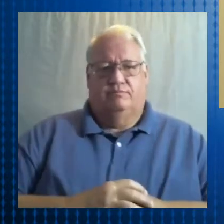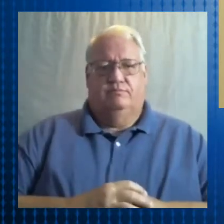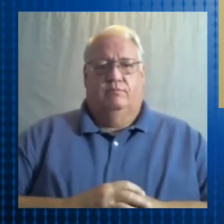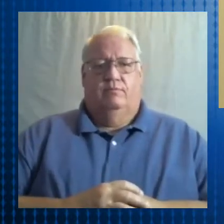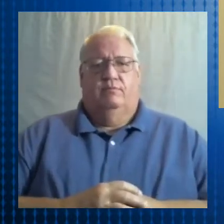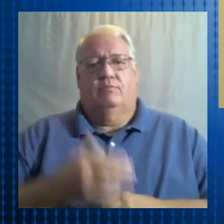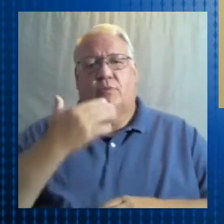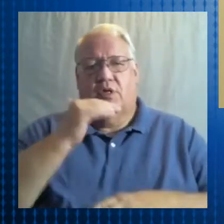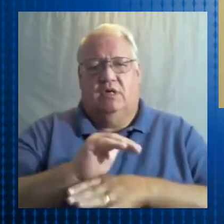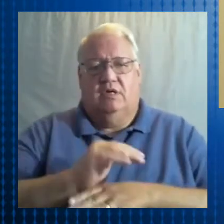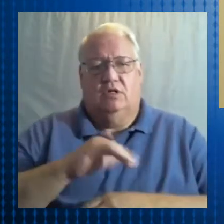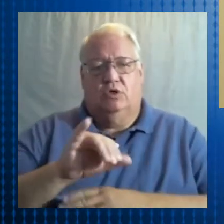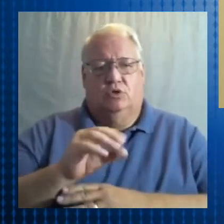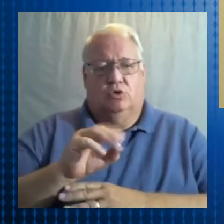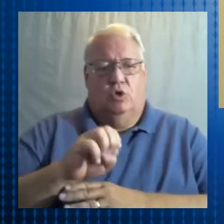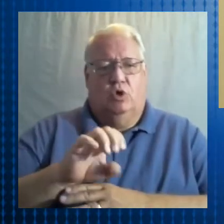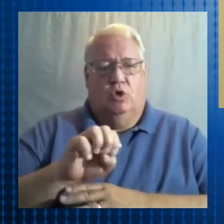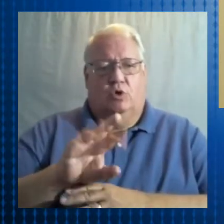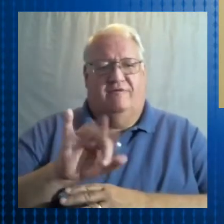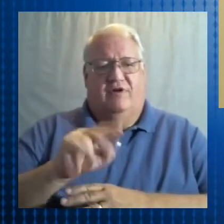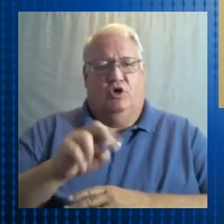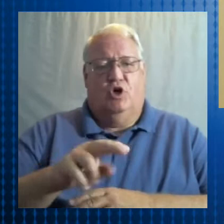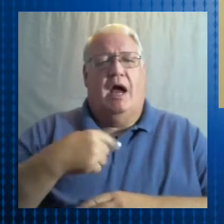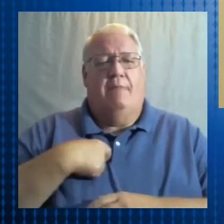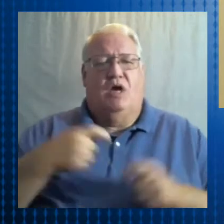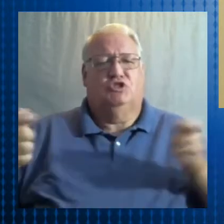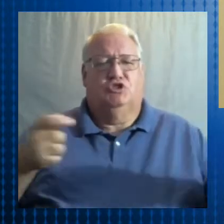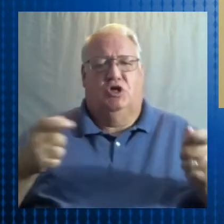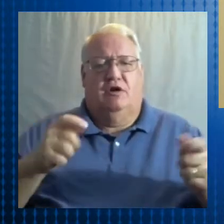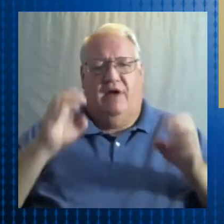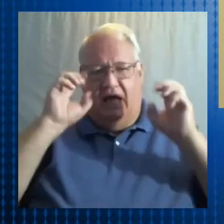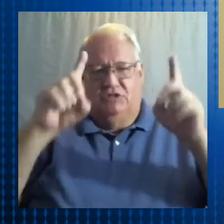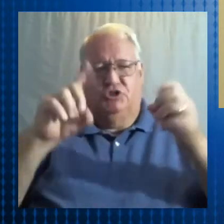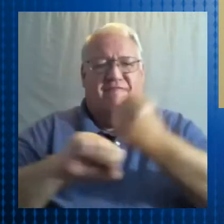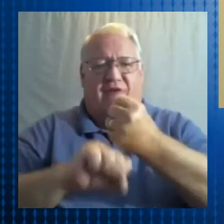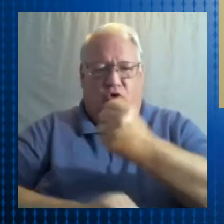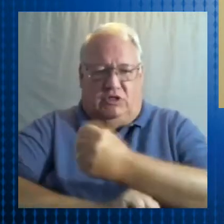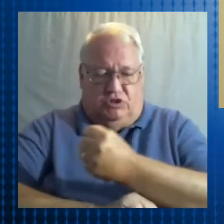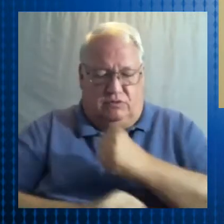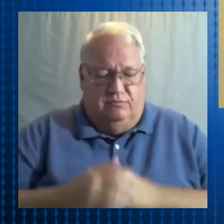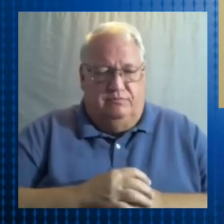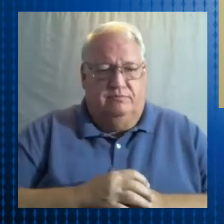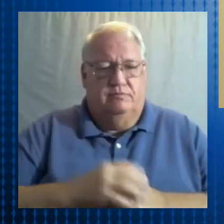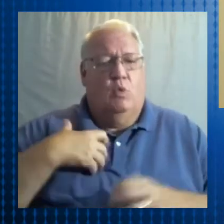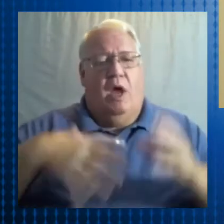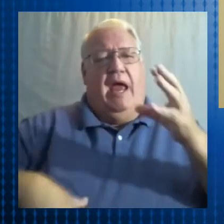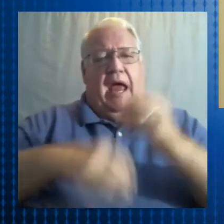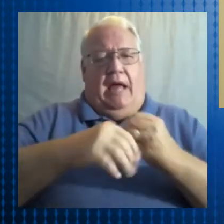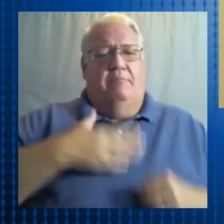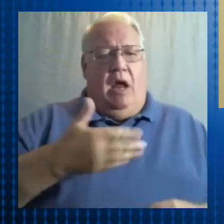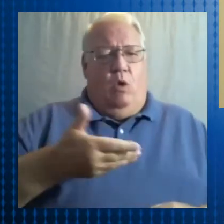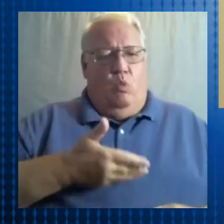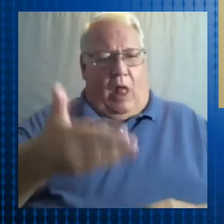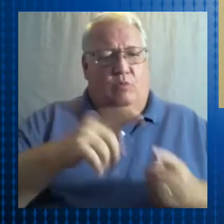Good evening. My name is Joe Ufinger. I'm the chairperson of the Educational Foundation. And I'd like to add my own welcome to all of